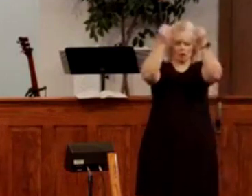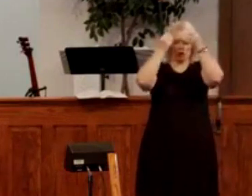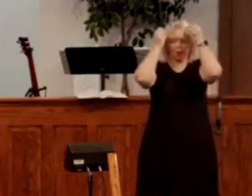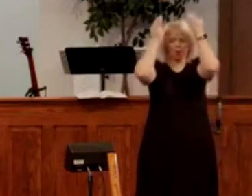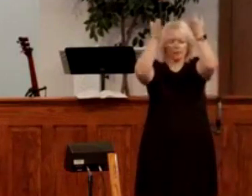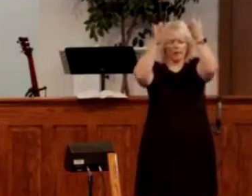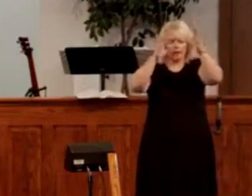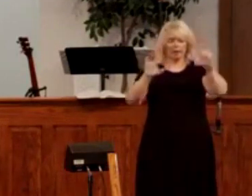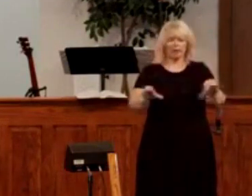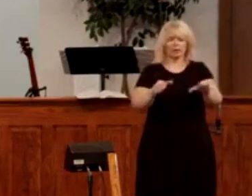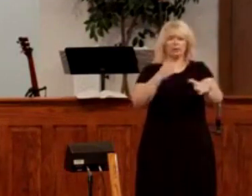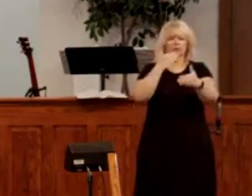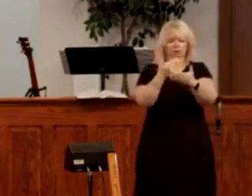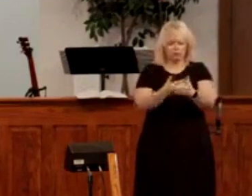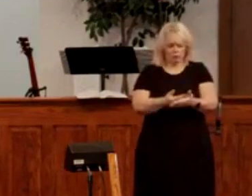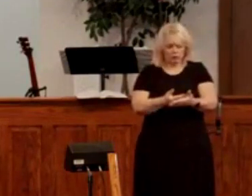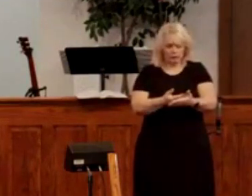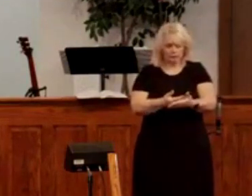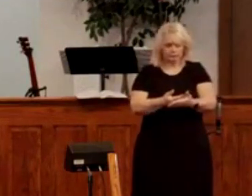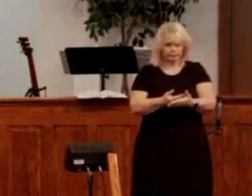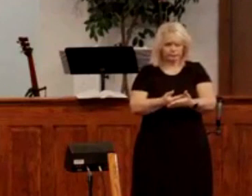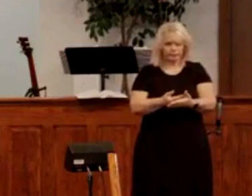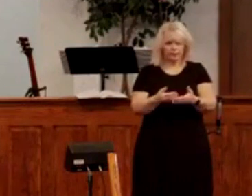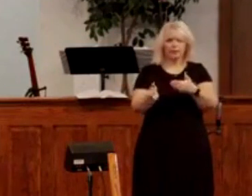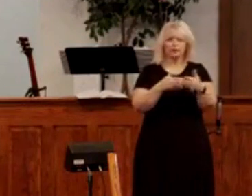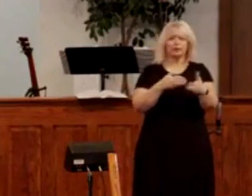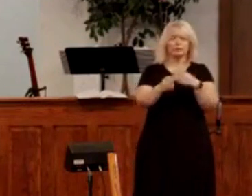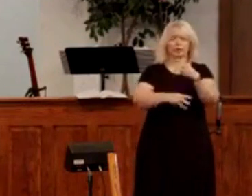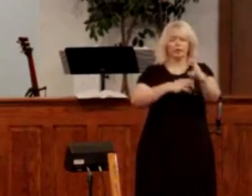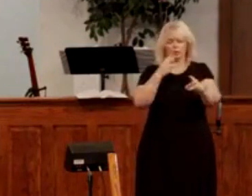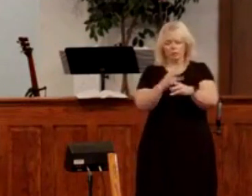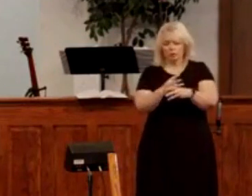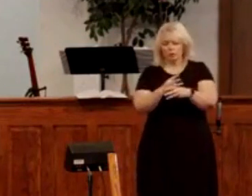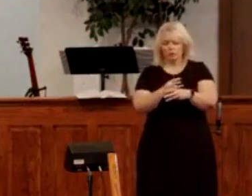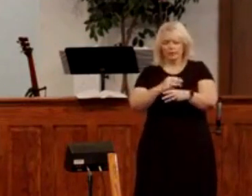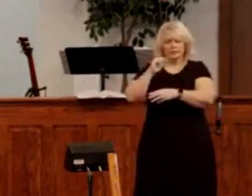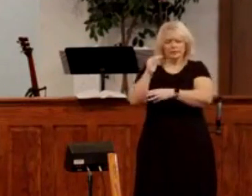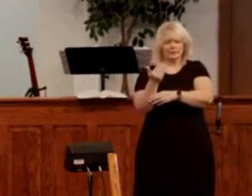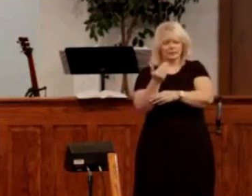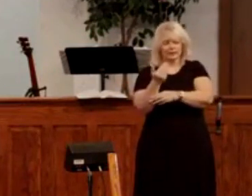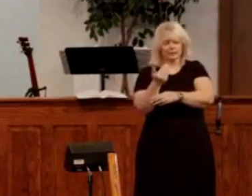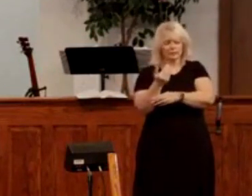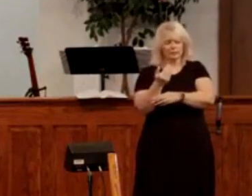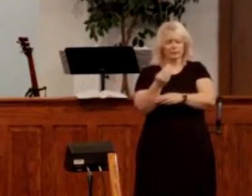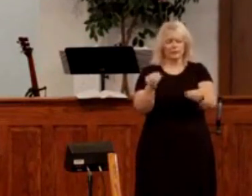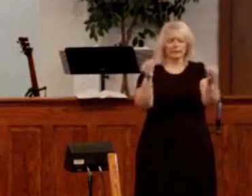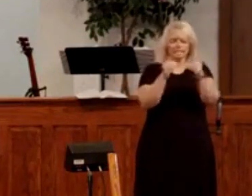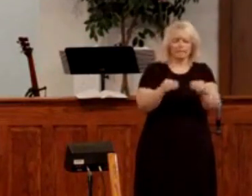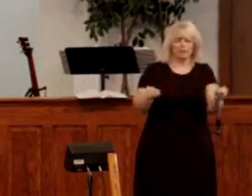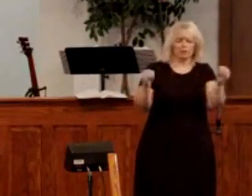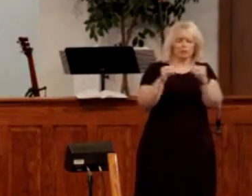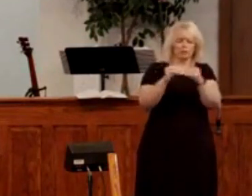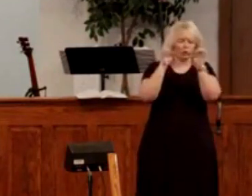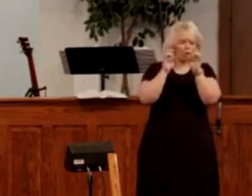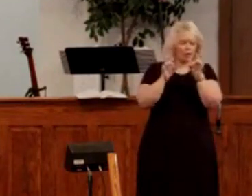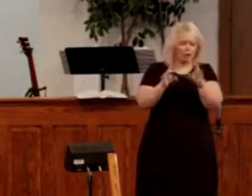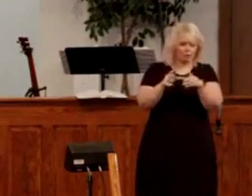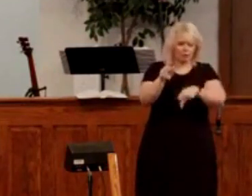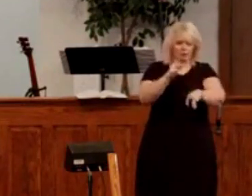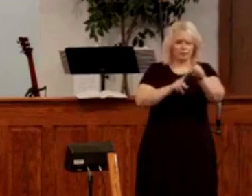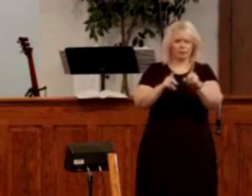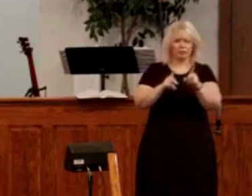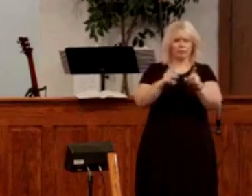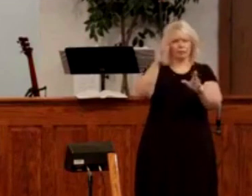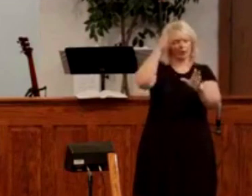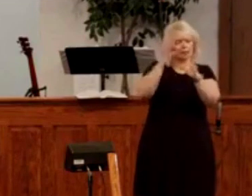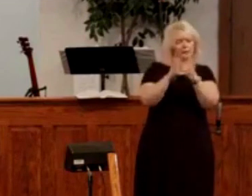good. This is a general statement. Even though the world around us seems to be getting more and more hostile to those of us who believe in Jesus Christ, we